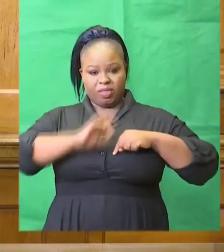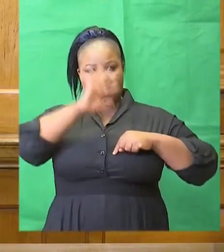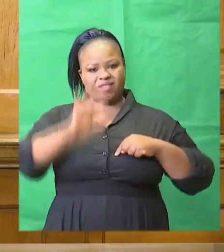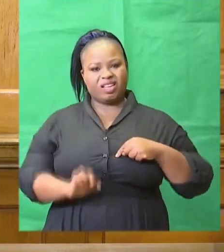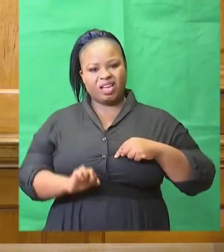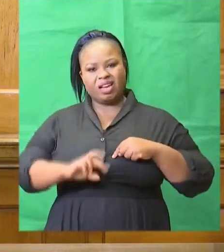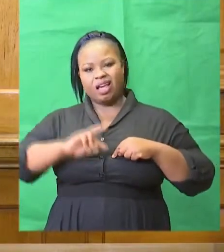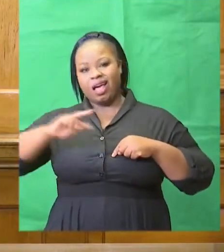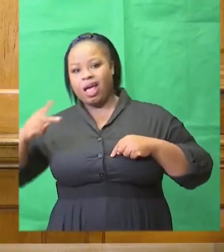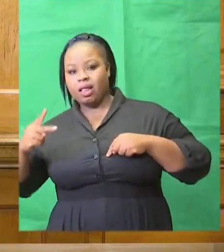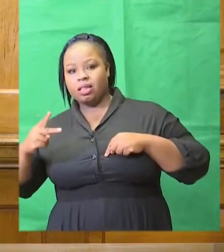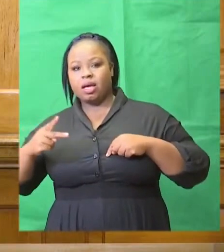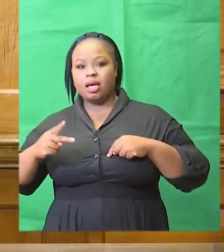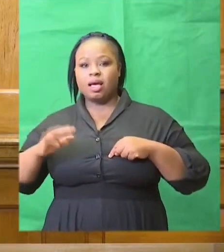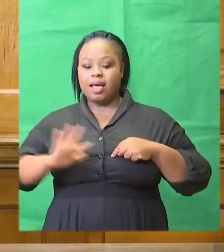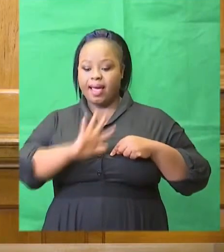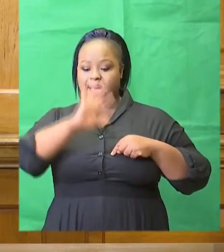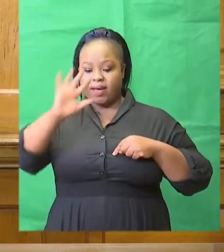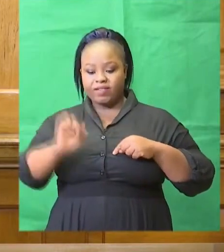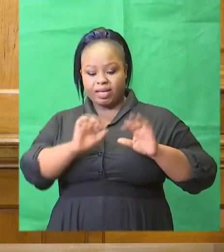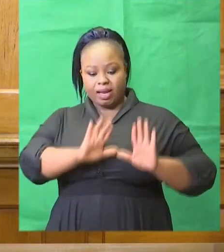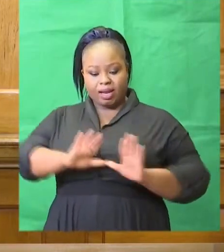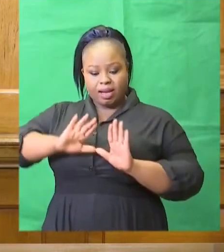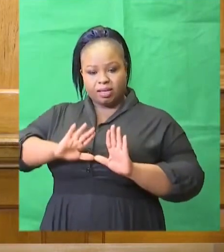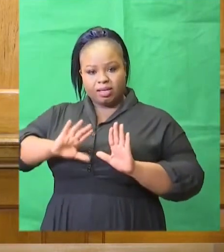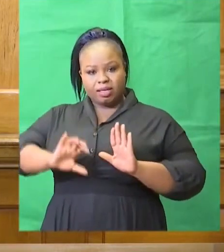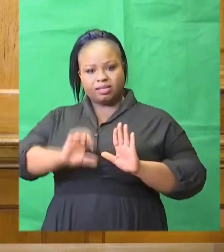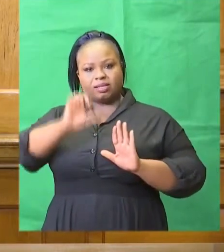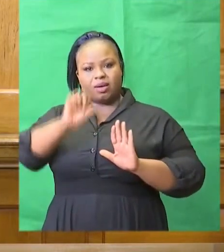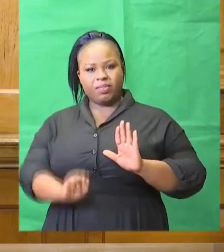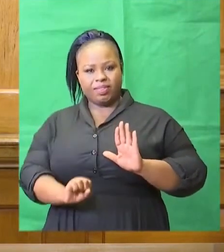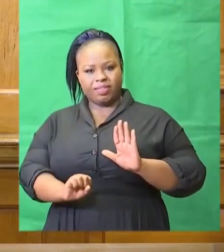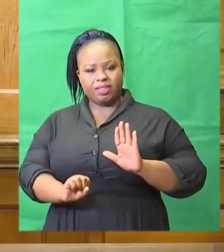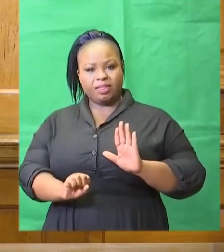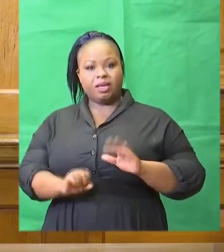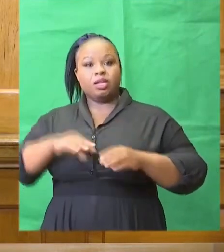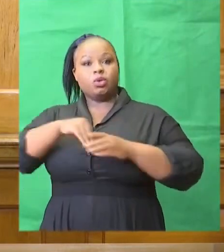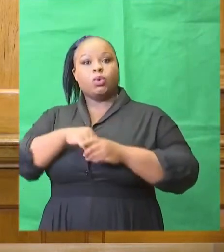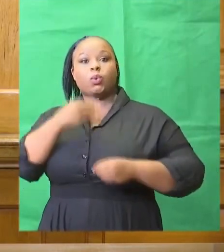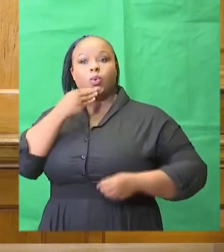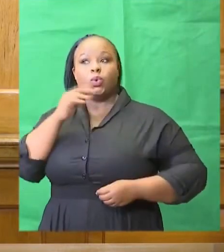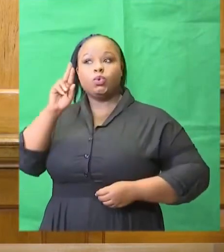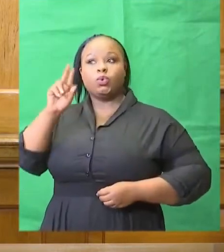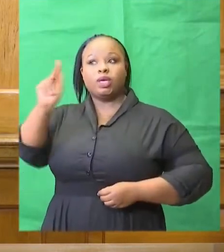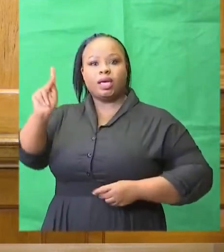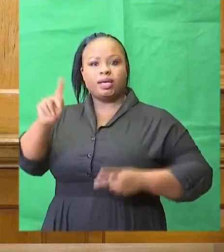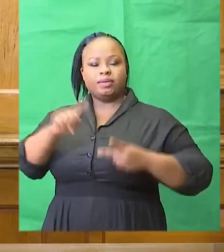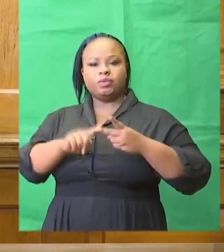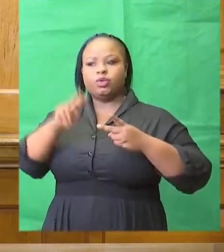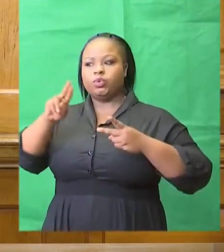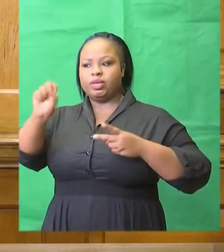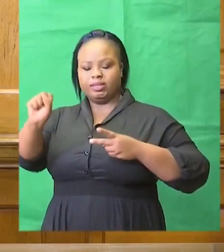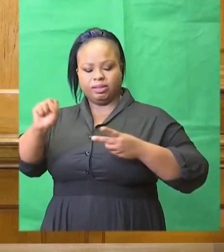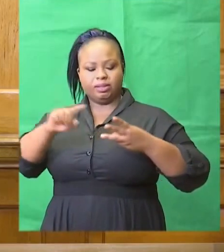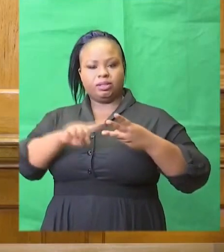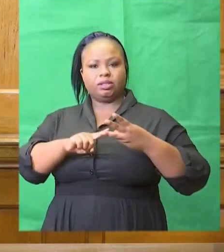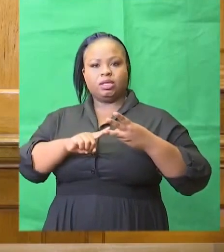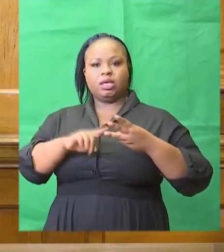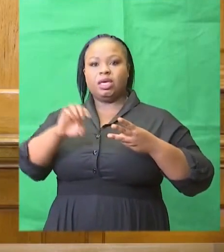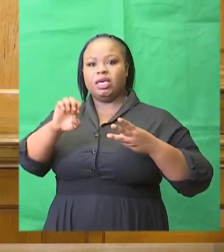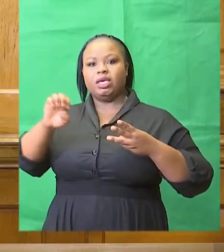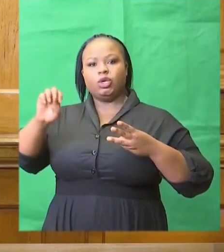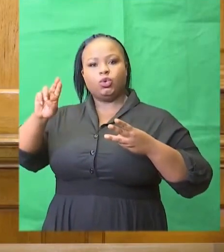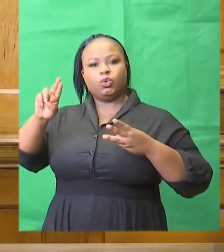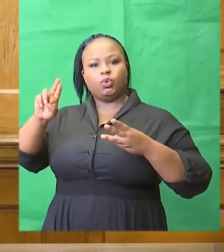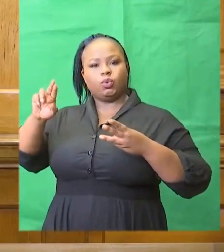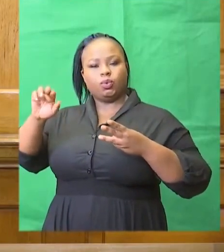and some of our Southern African sister countries include the United Kingdom, the United States, the European